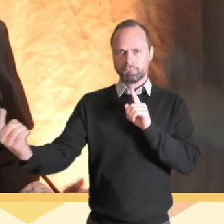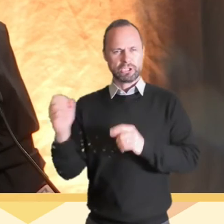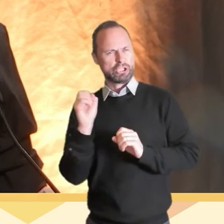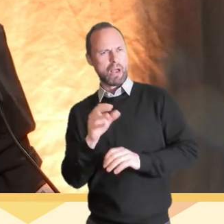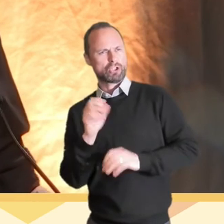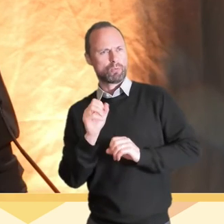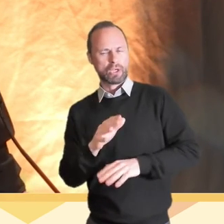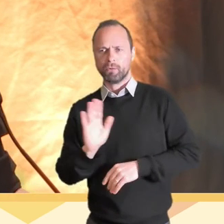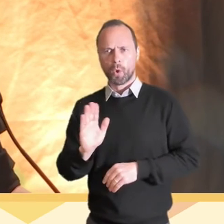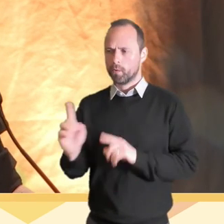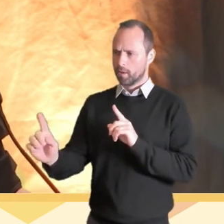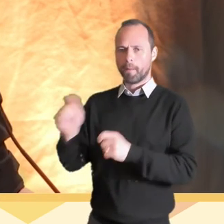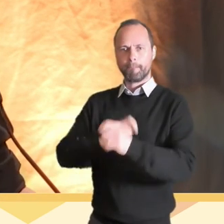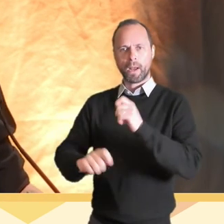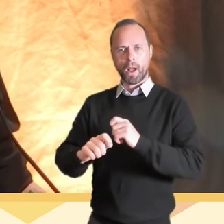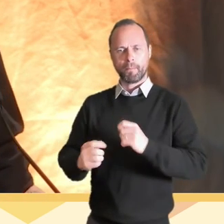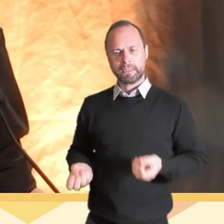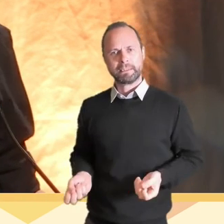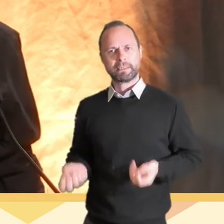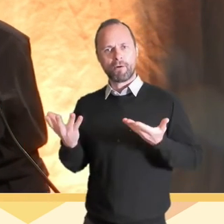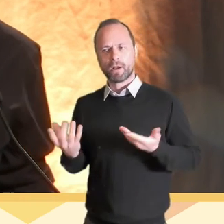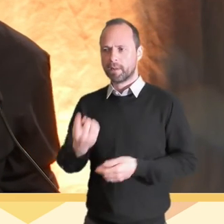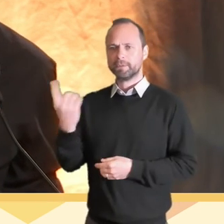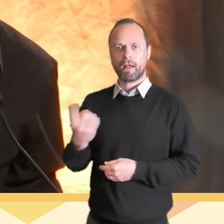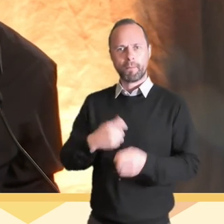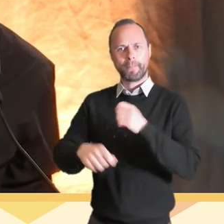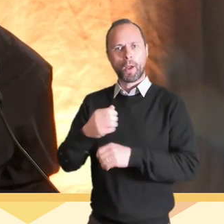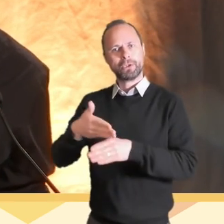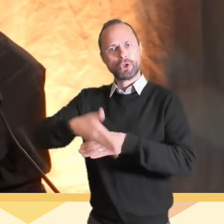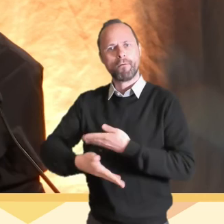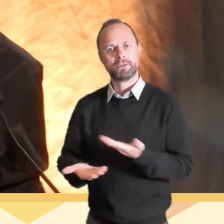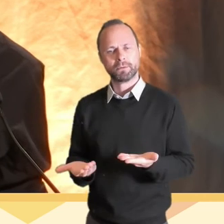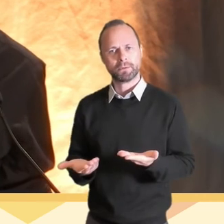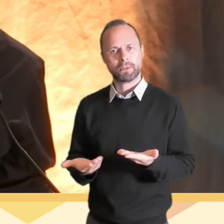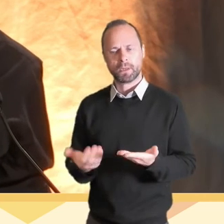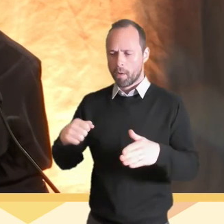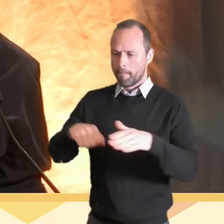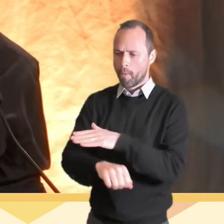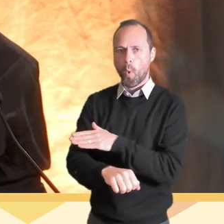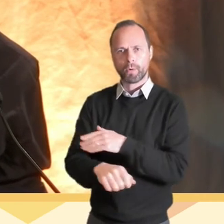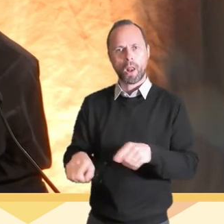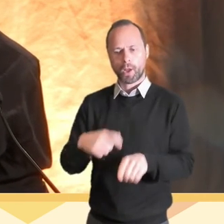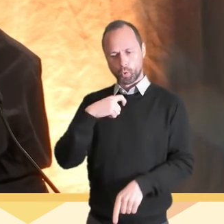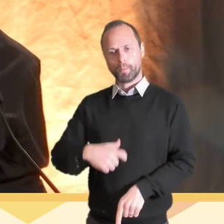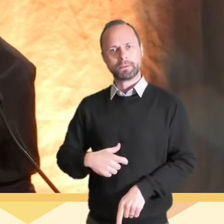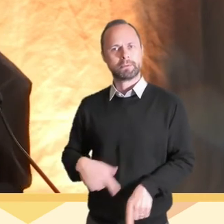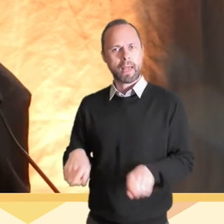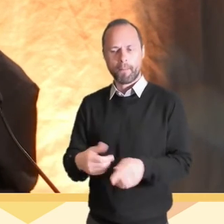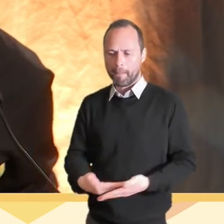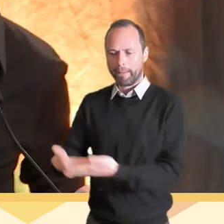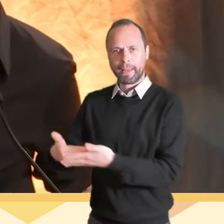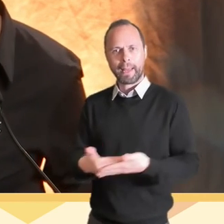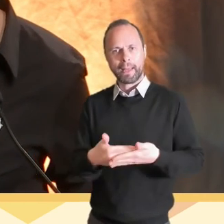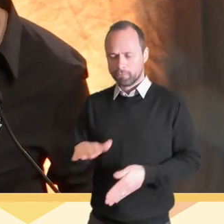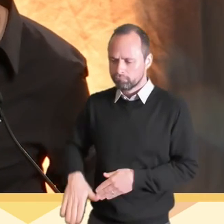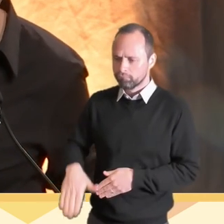emptied himself, taking on the form of a servant, being born in human likeness. He